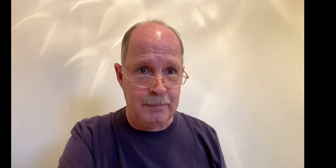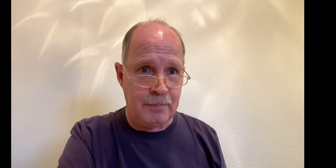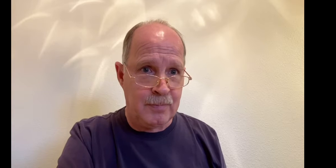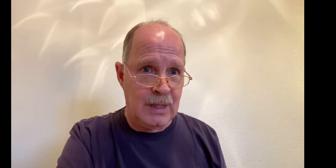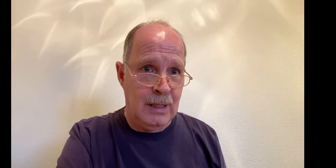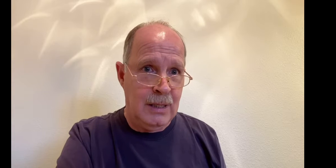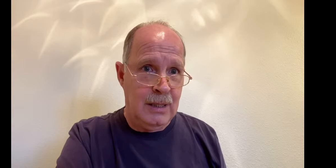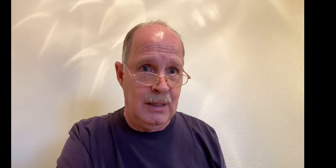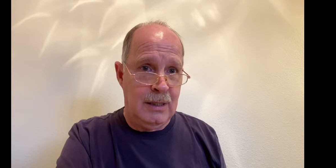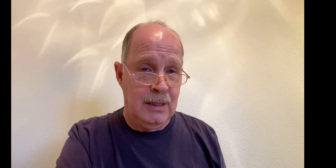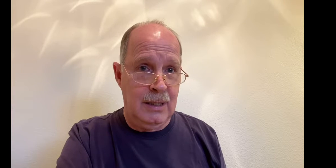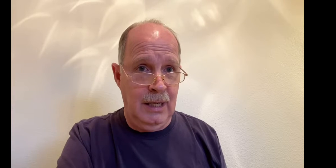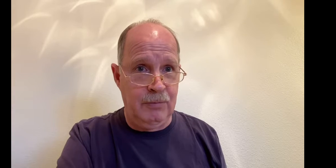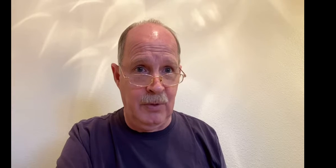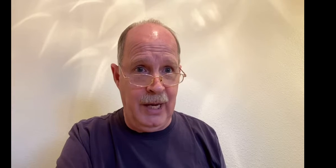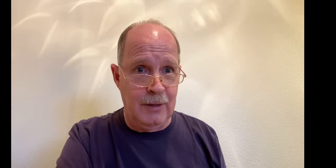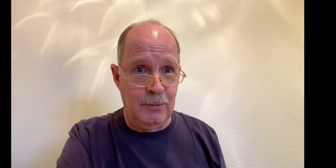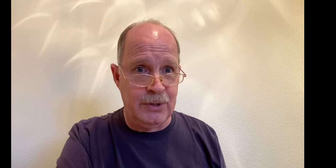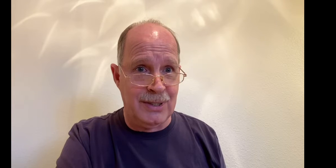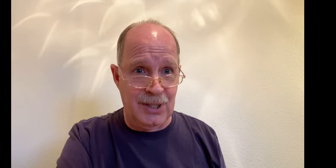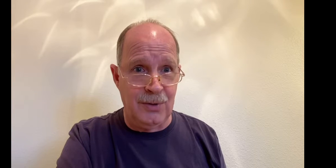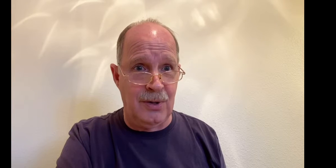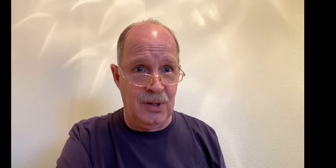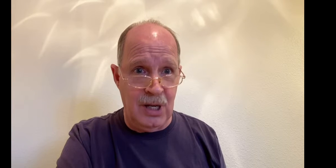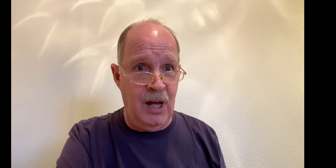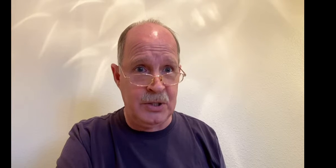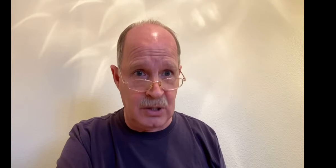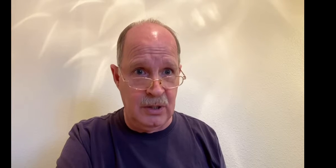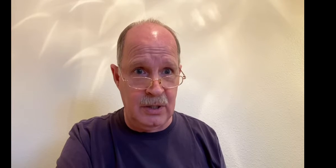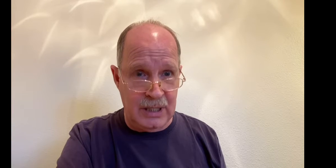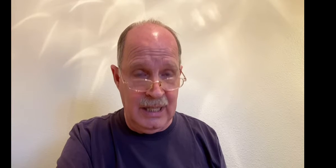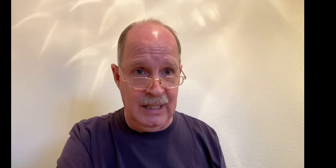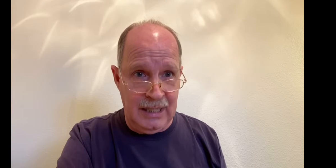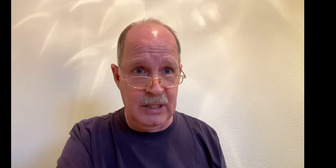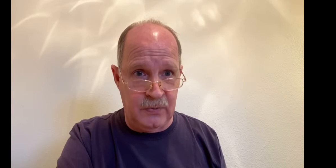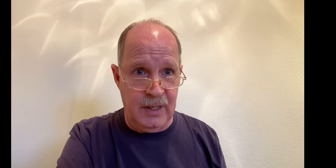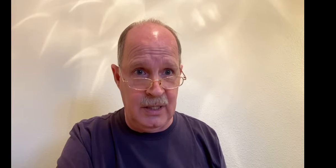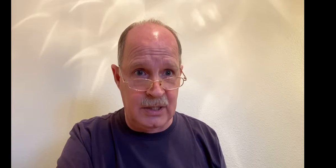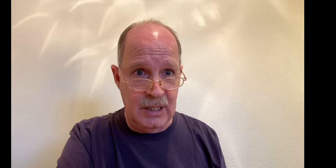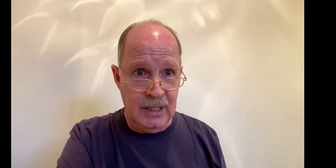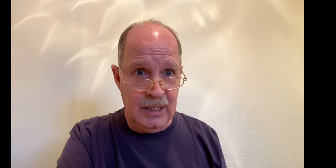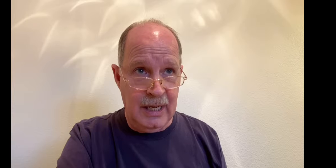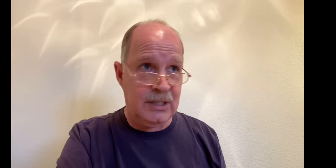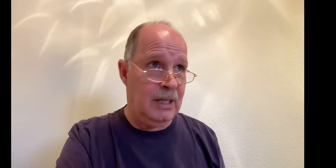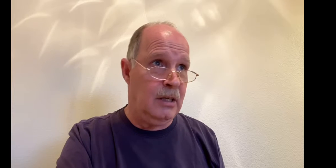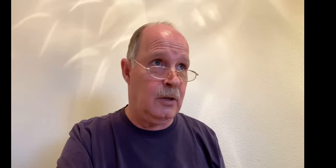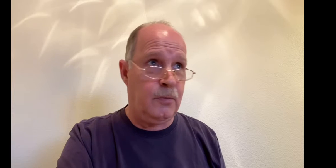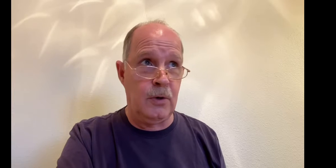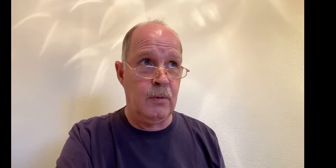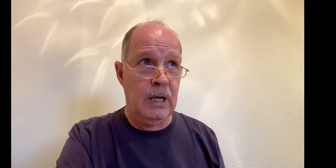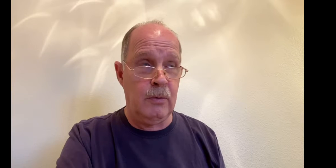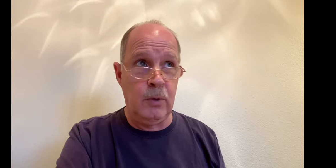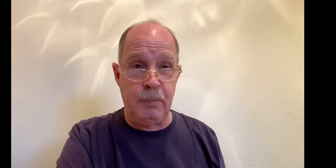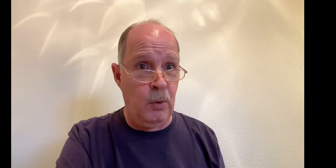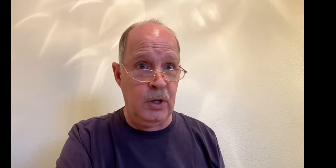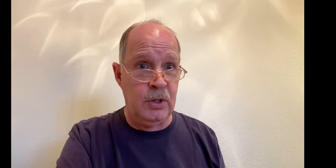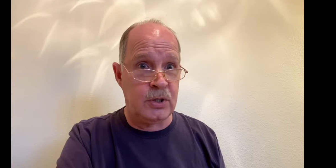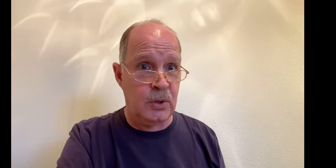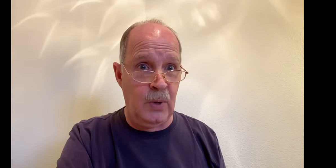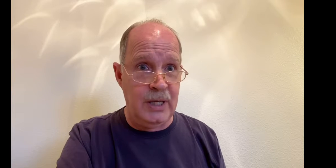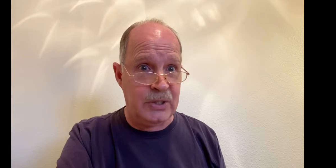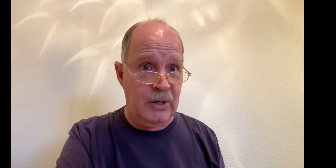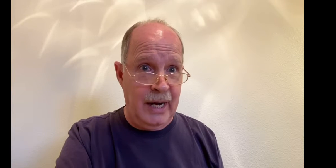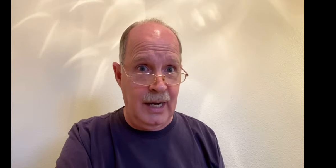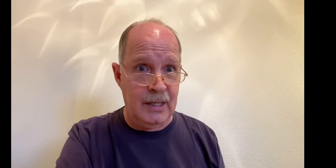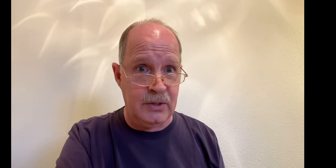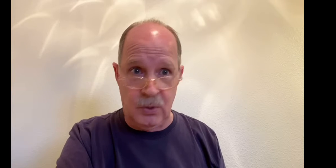Anyway, and after that was the total lost look in his face as he looked for reporters to